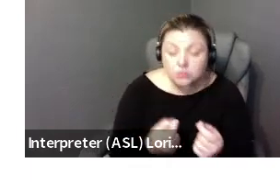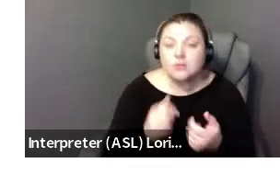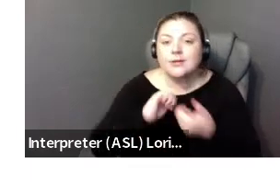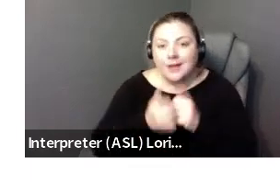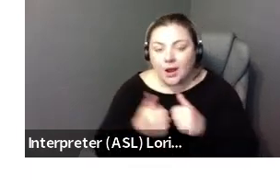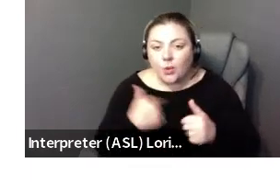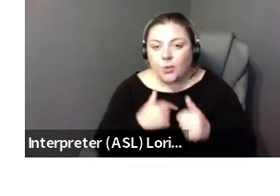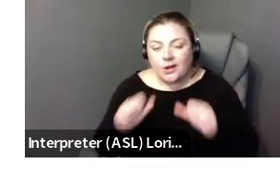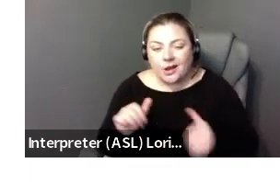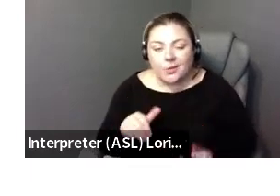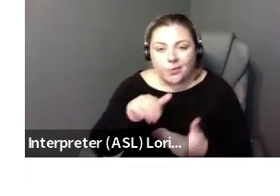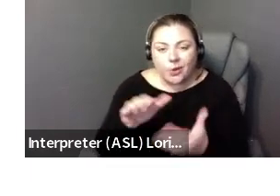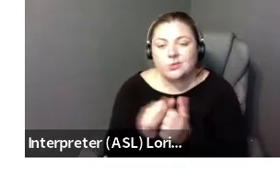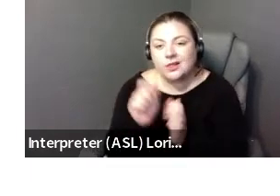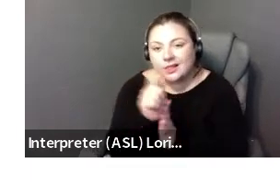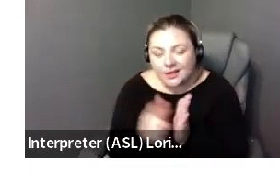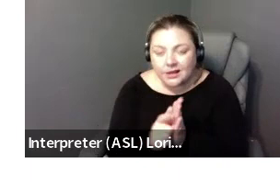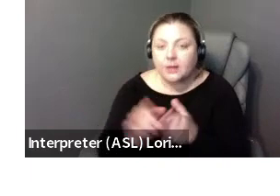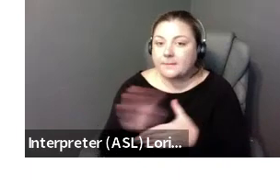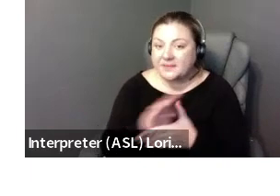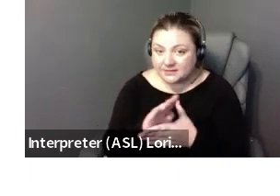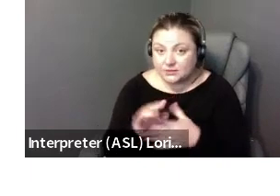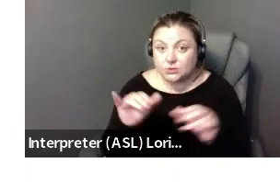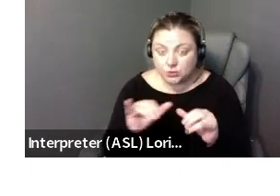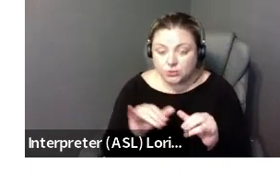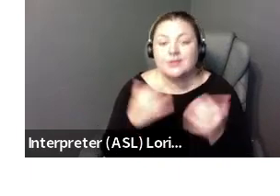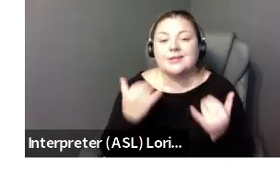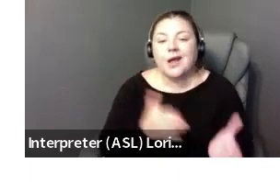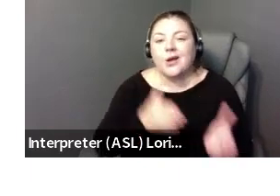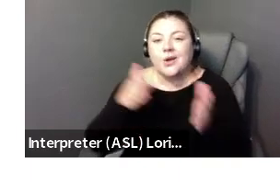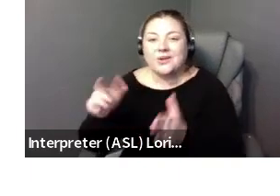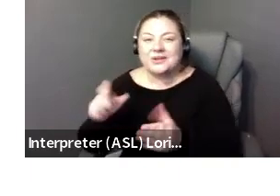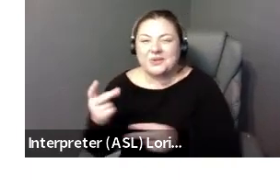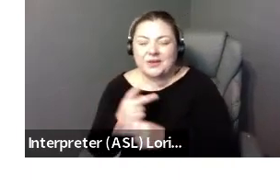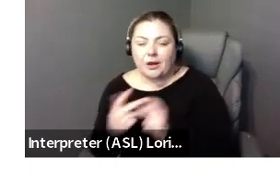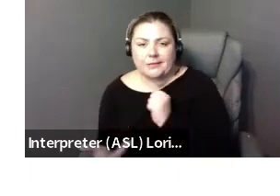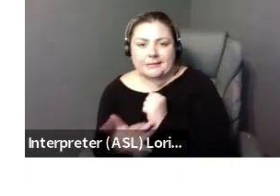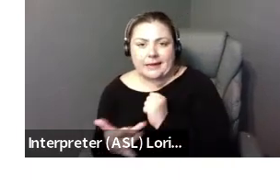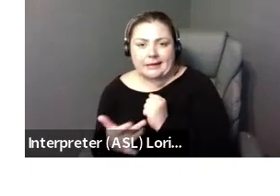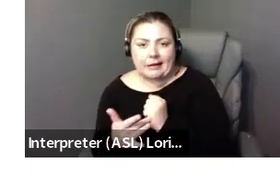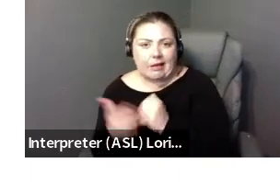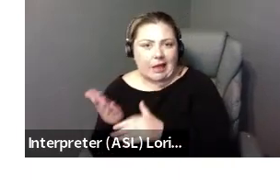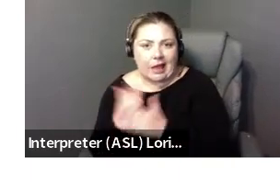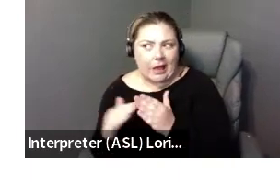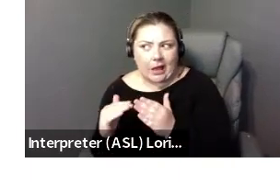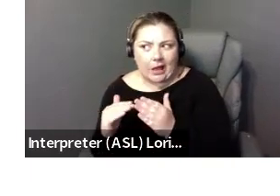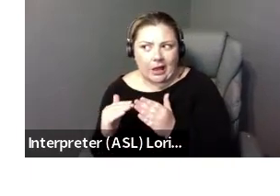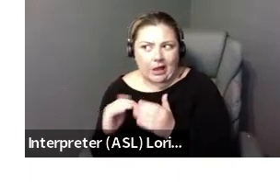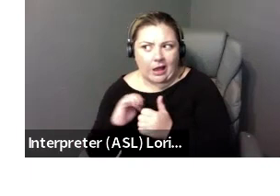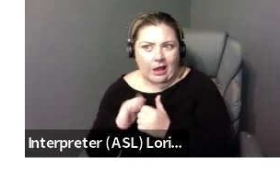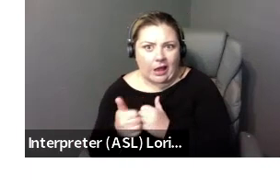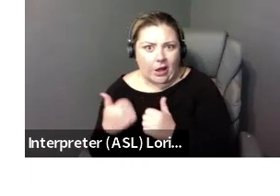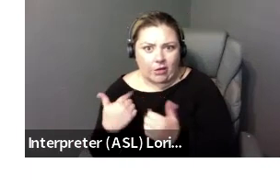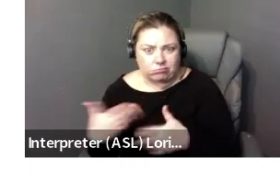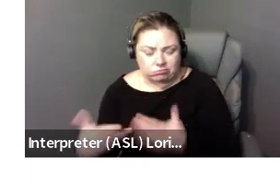perspective, but how do we do it from a technical perspective? And so the first step is to determine how can we take that